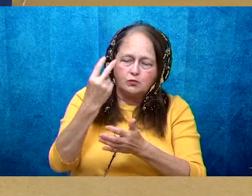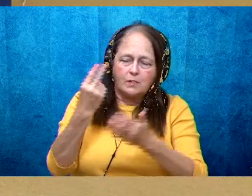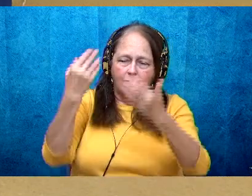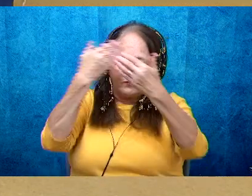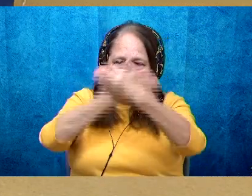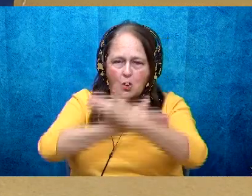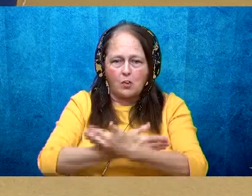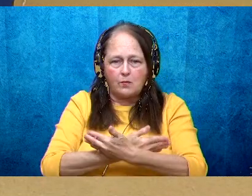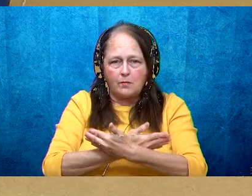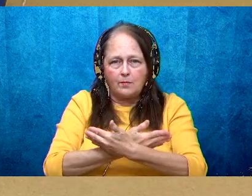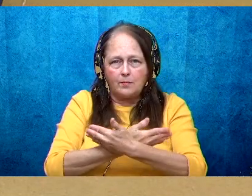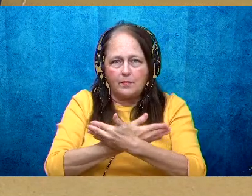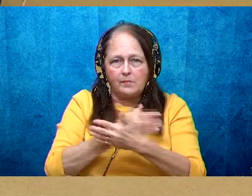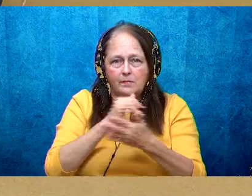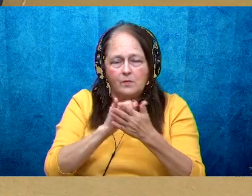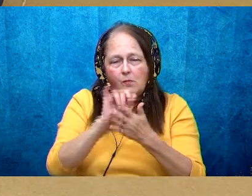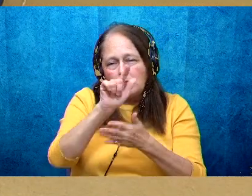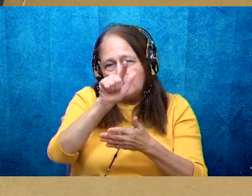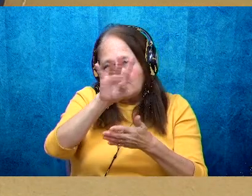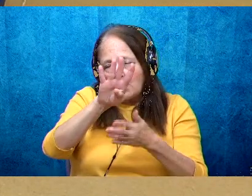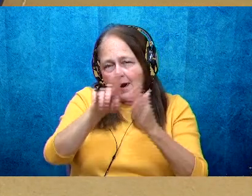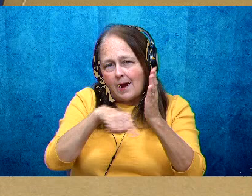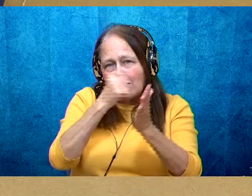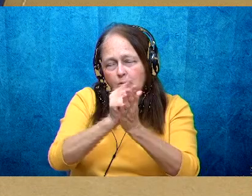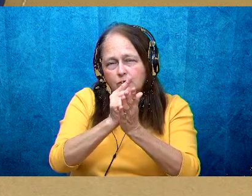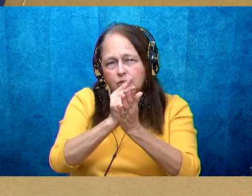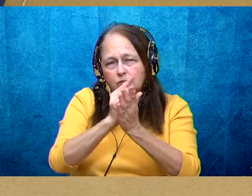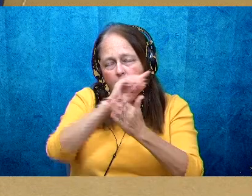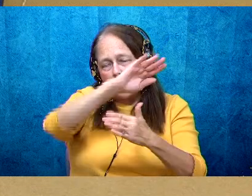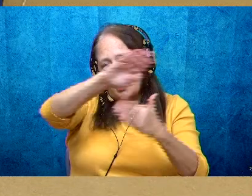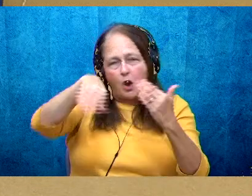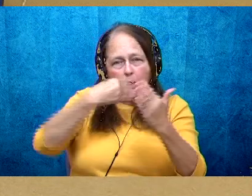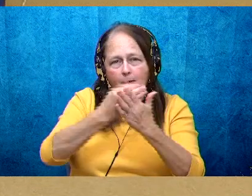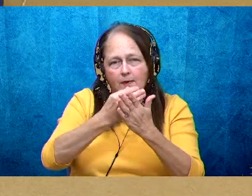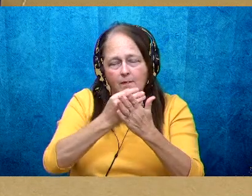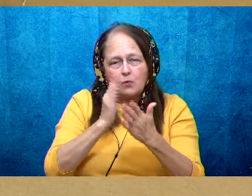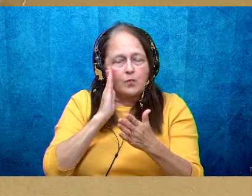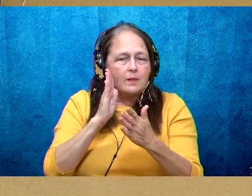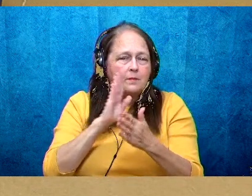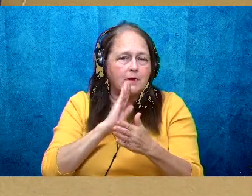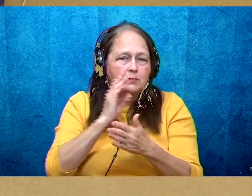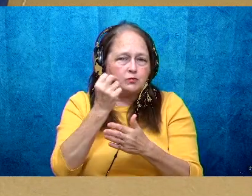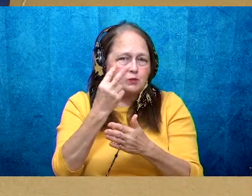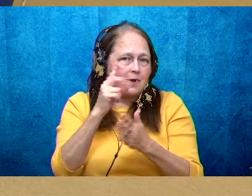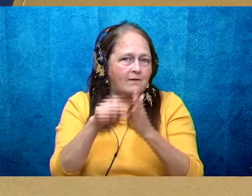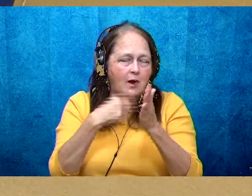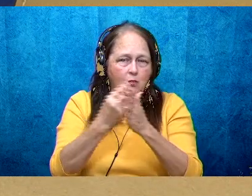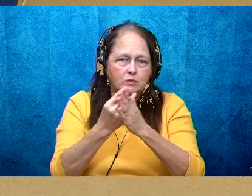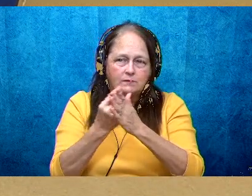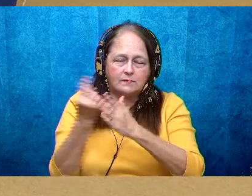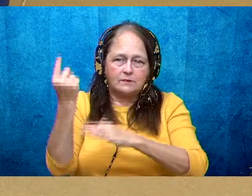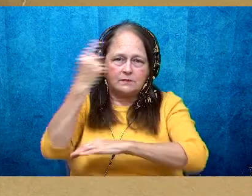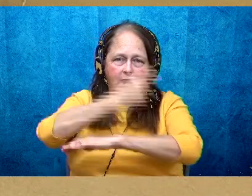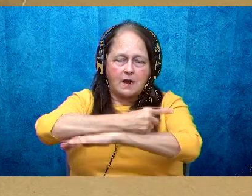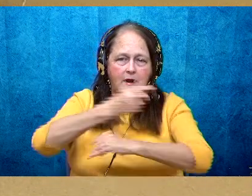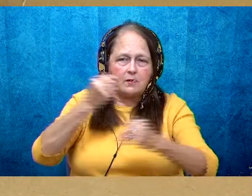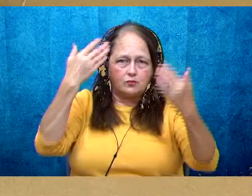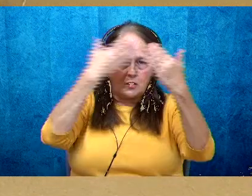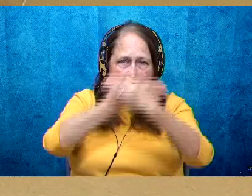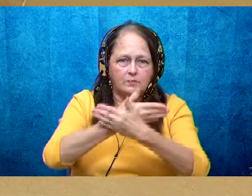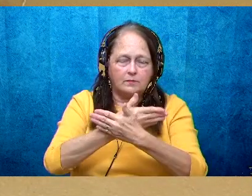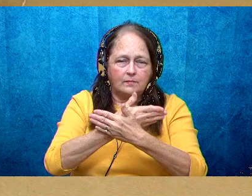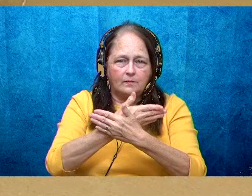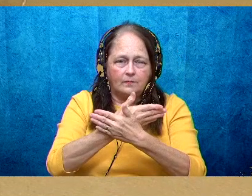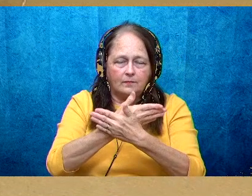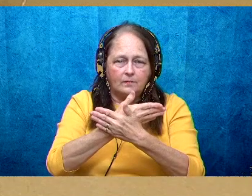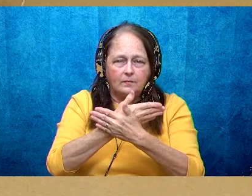darkness. Because if there's 24 hours altogether, then there should be 12 hours of daylight and 12 hours of darkness.